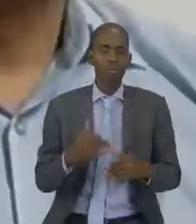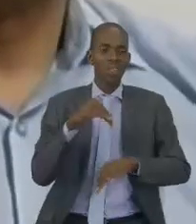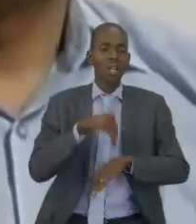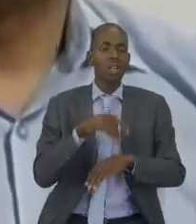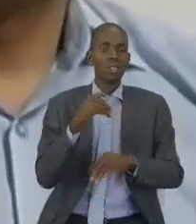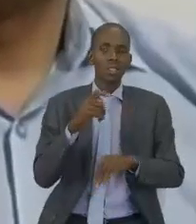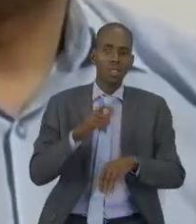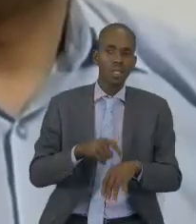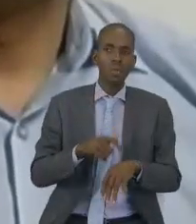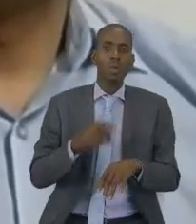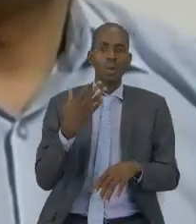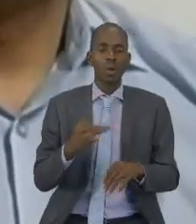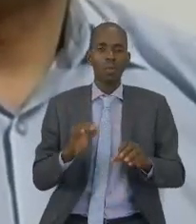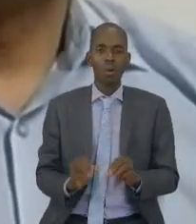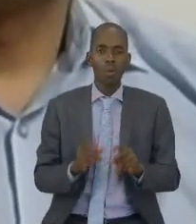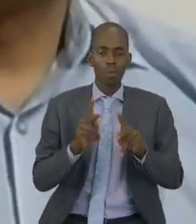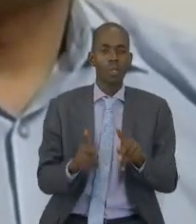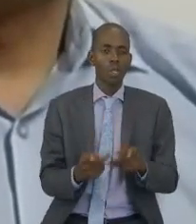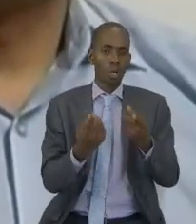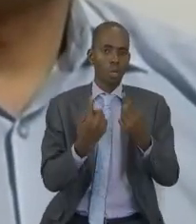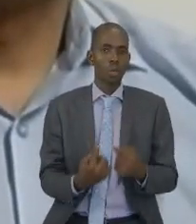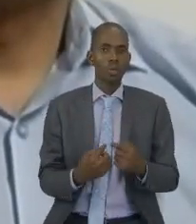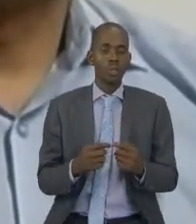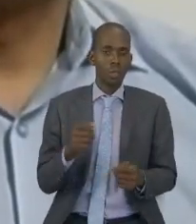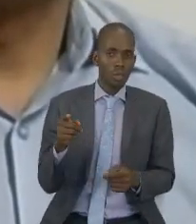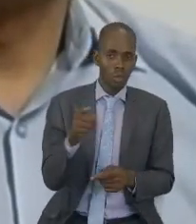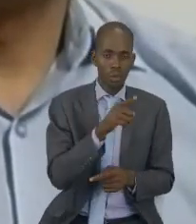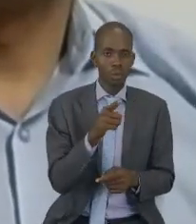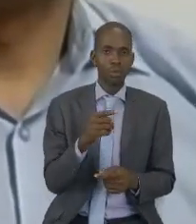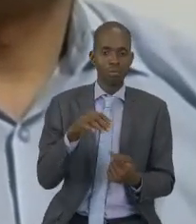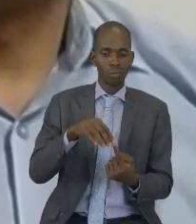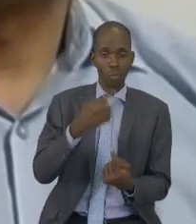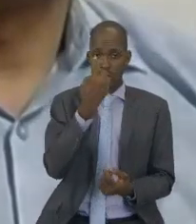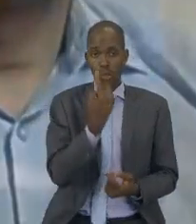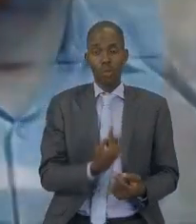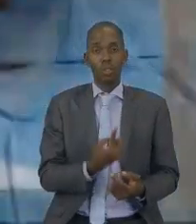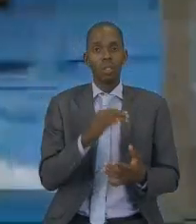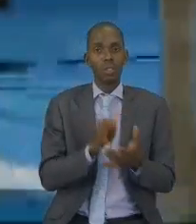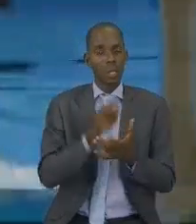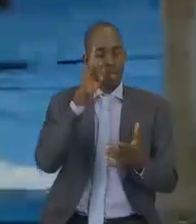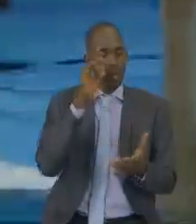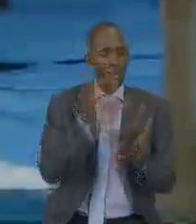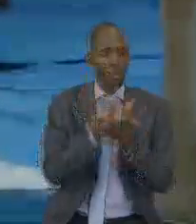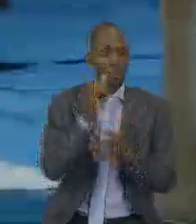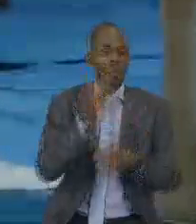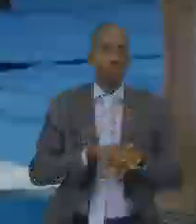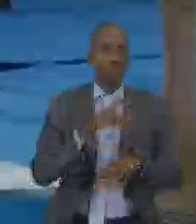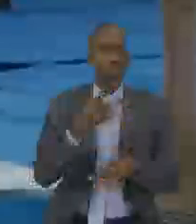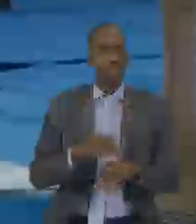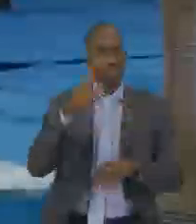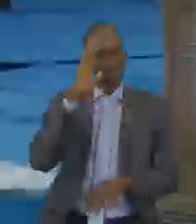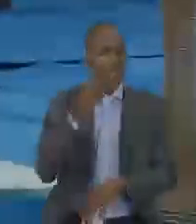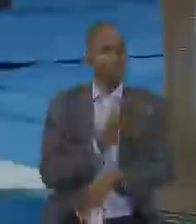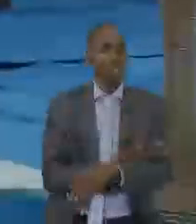time of opportunity comes, he, singular, that believes on the Son